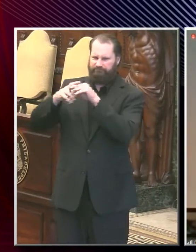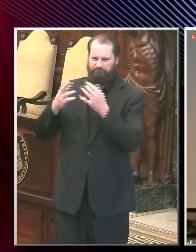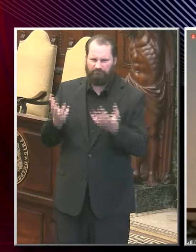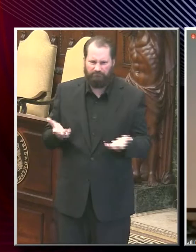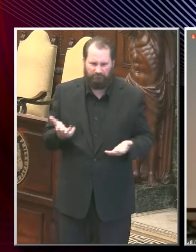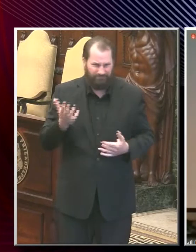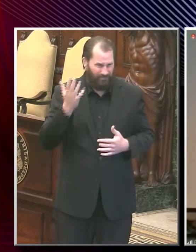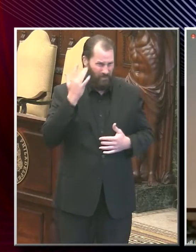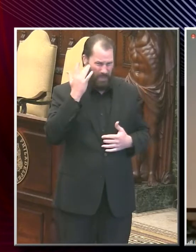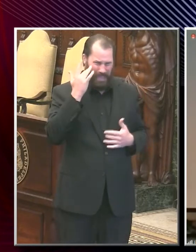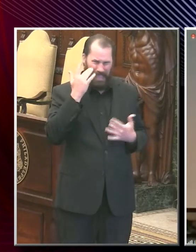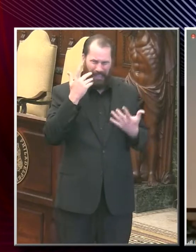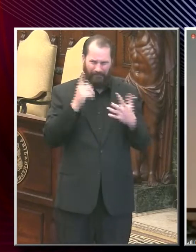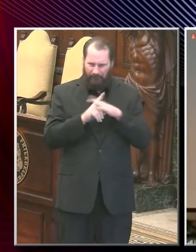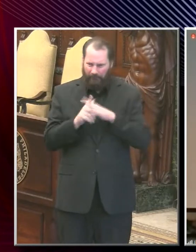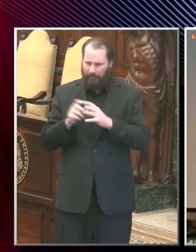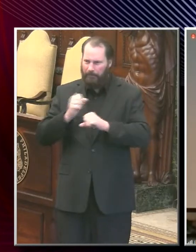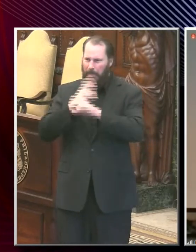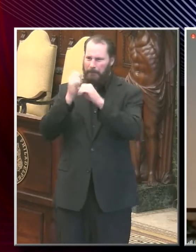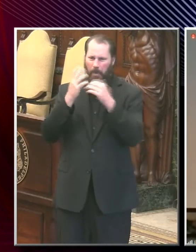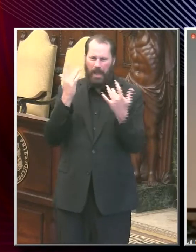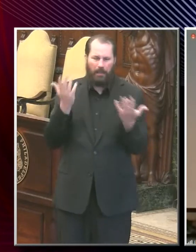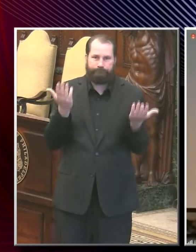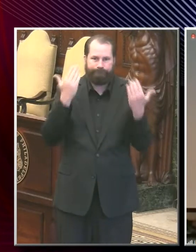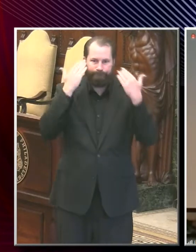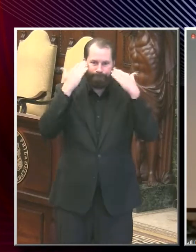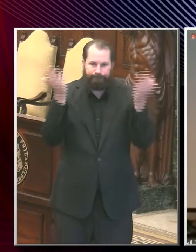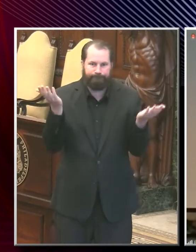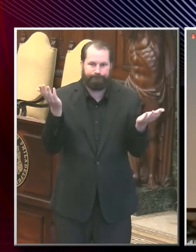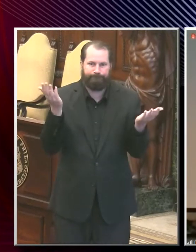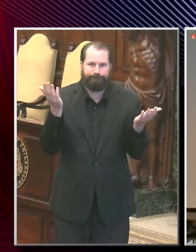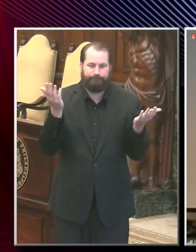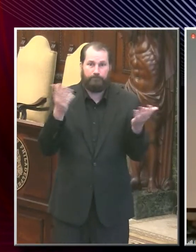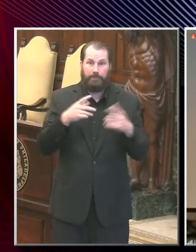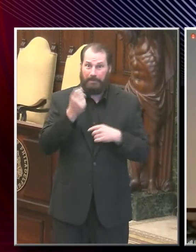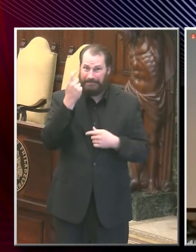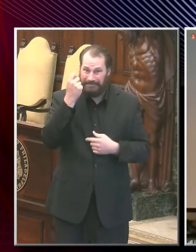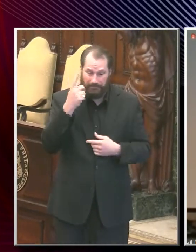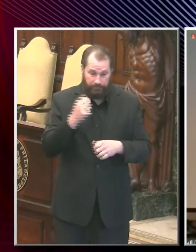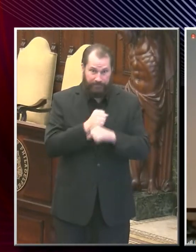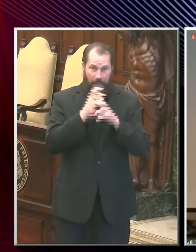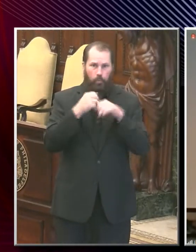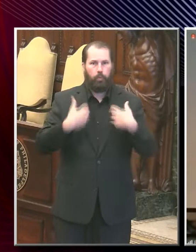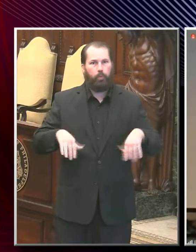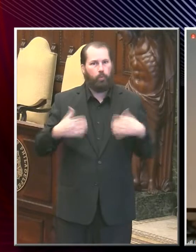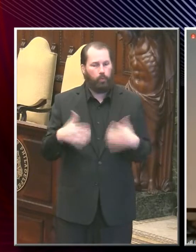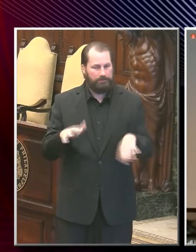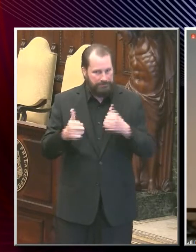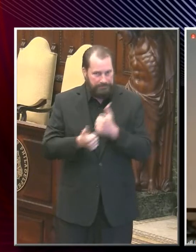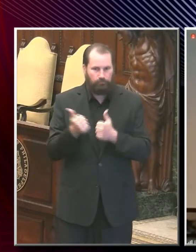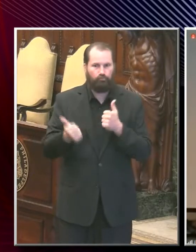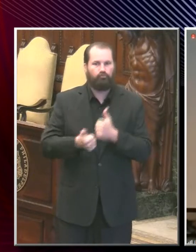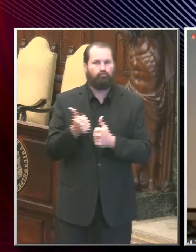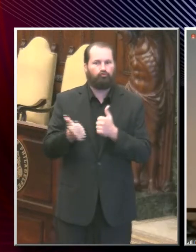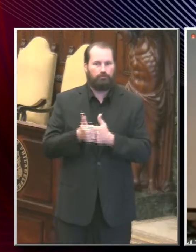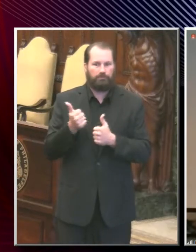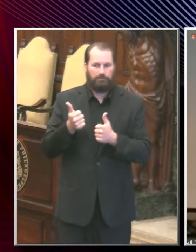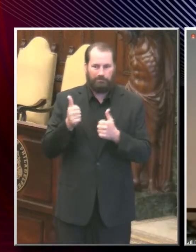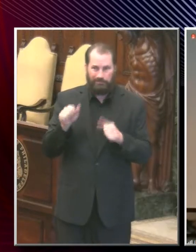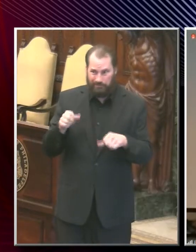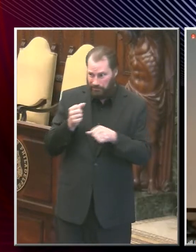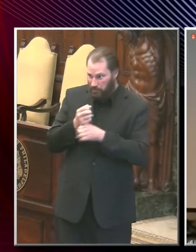happening. And what I do know is that fireworks are incredibly dangerous. They can cause catastrophic fires and devastating